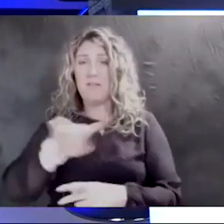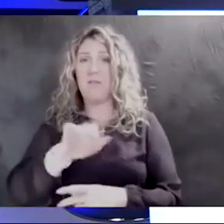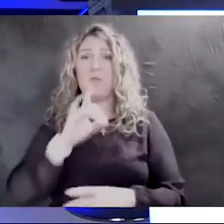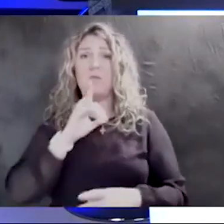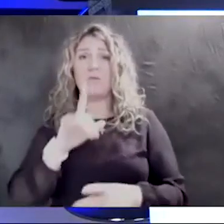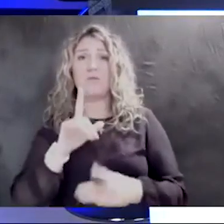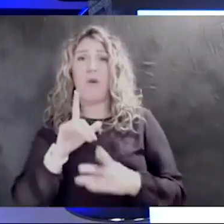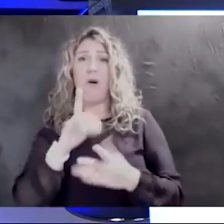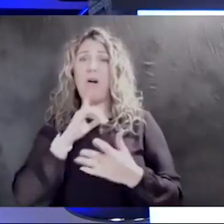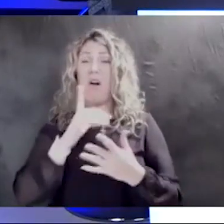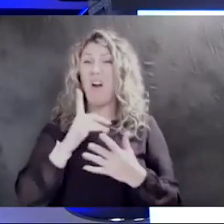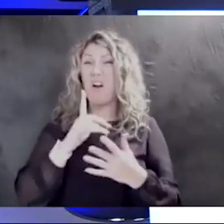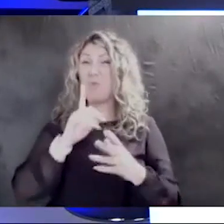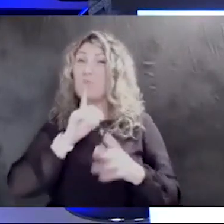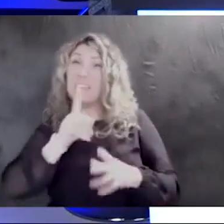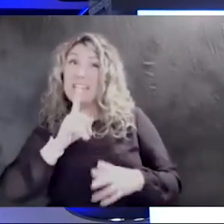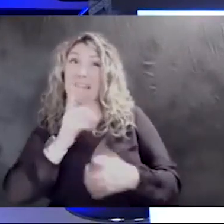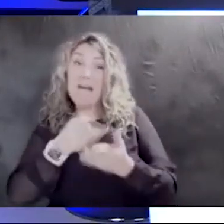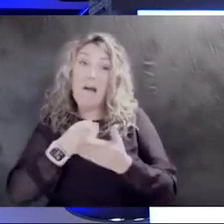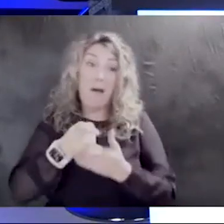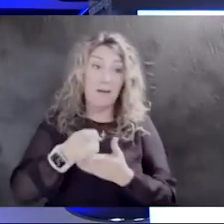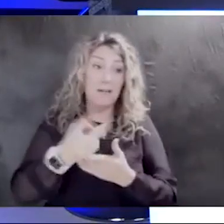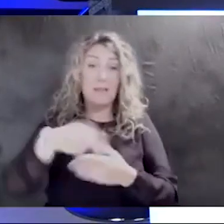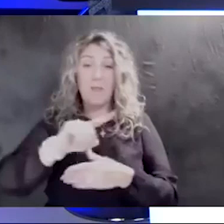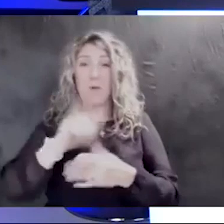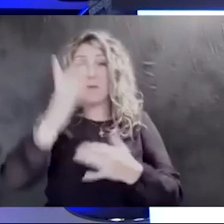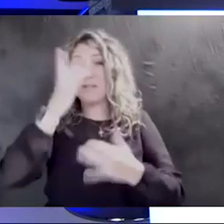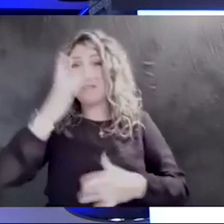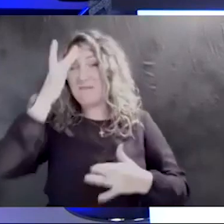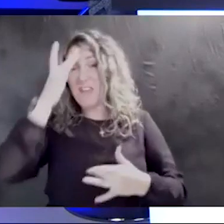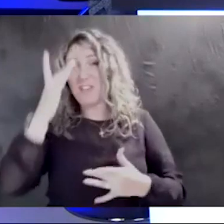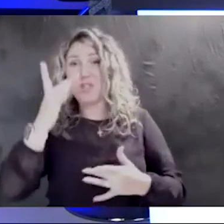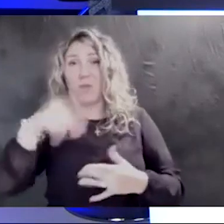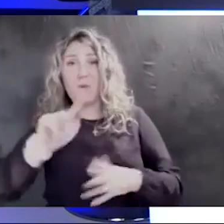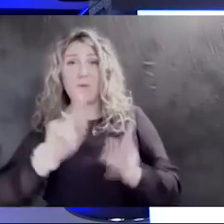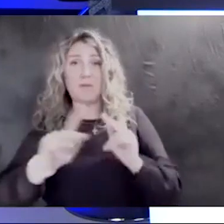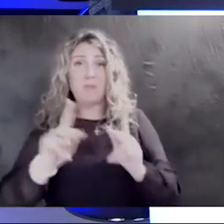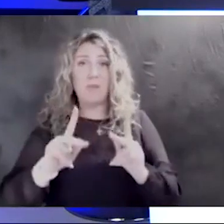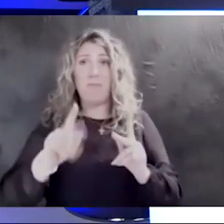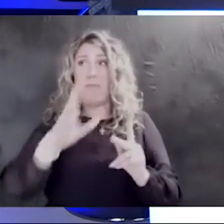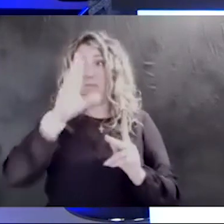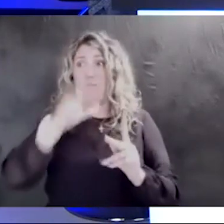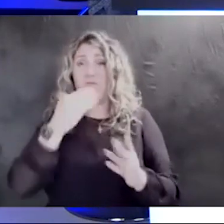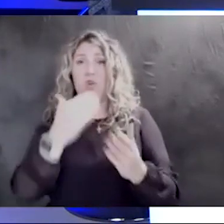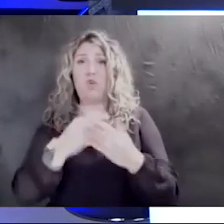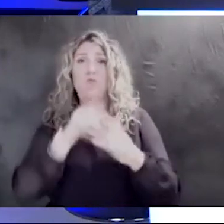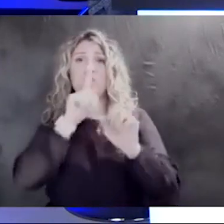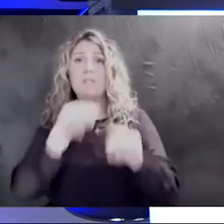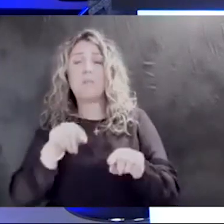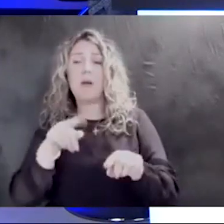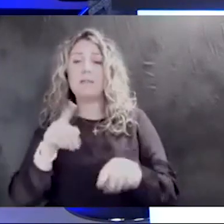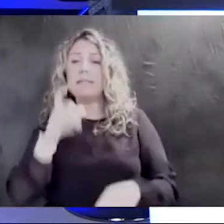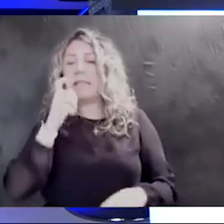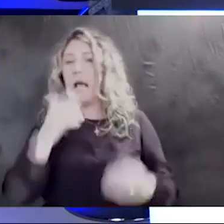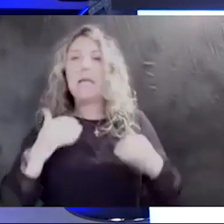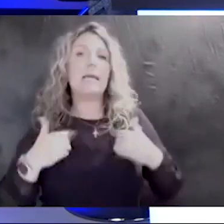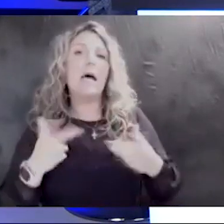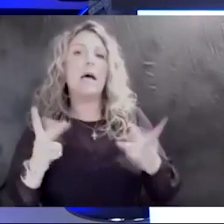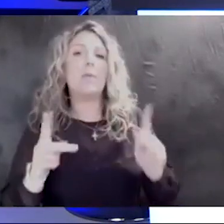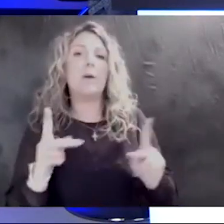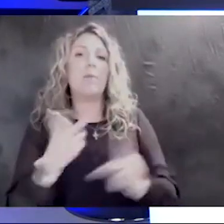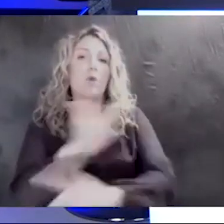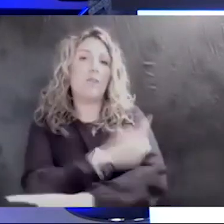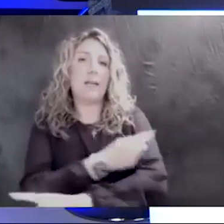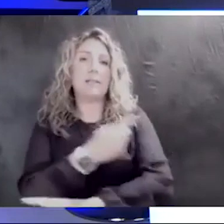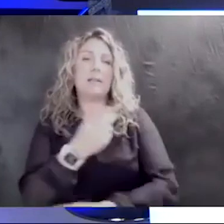are they people who never really had a good immune response from the vaccine? Because each of the people, we're not getting young people who are getting vaccinated, or anybody